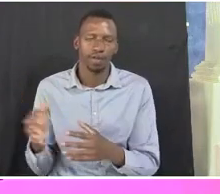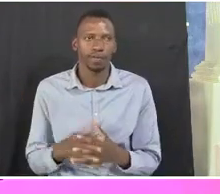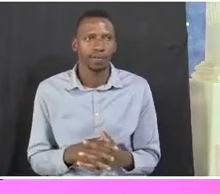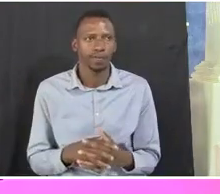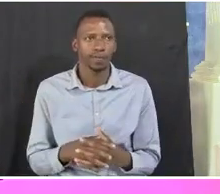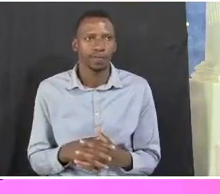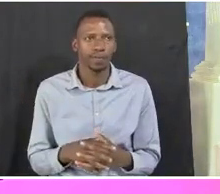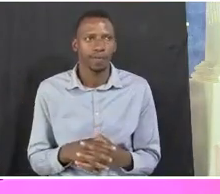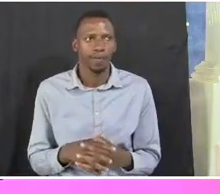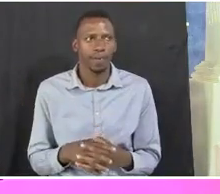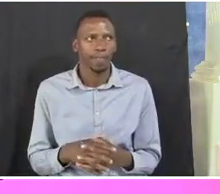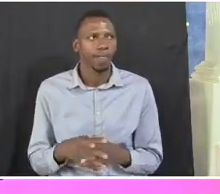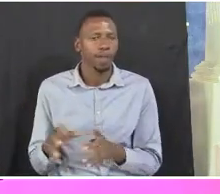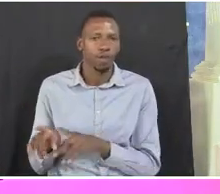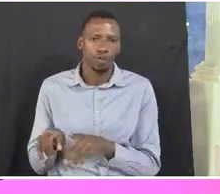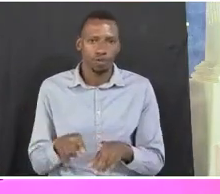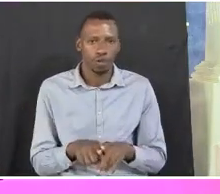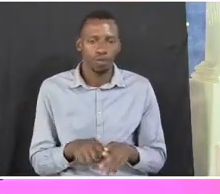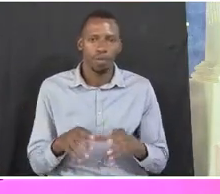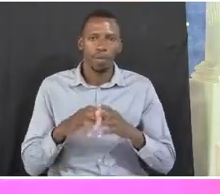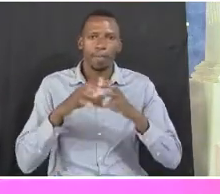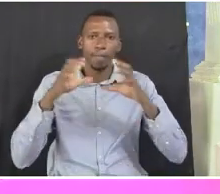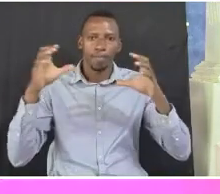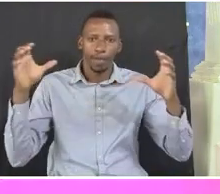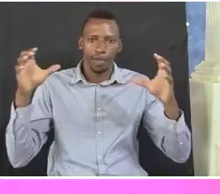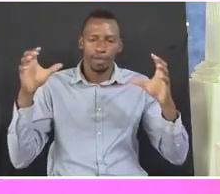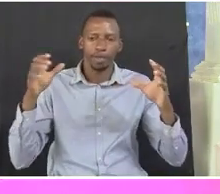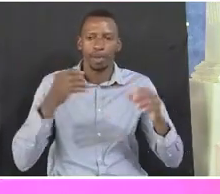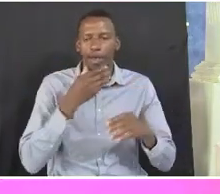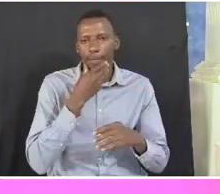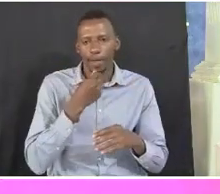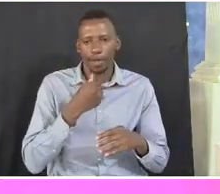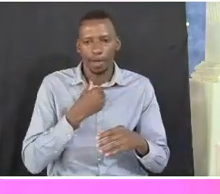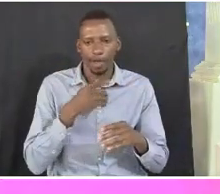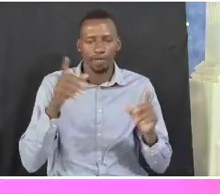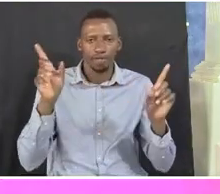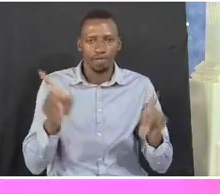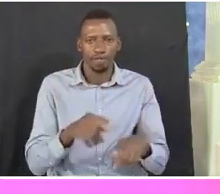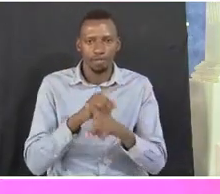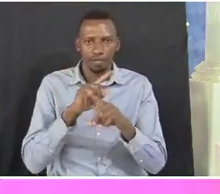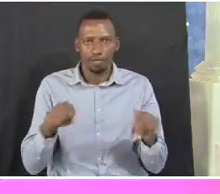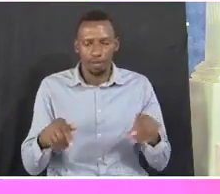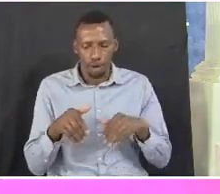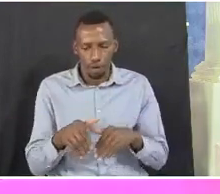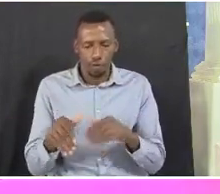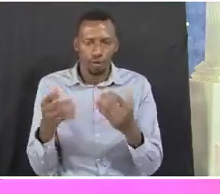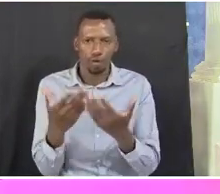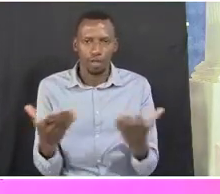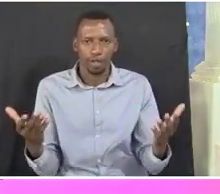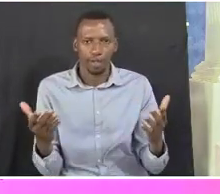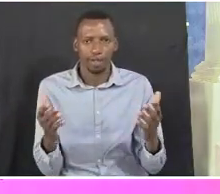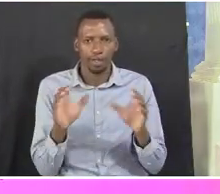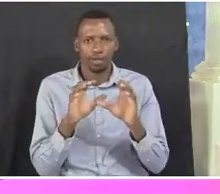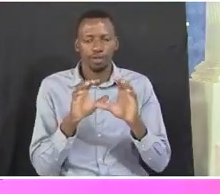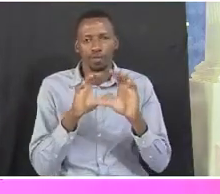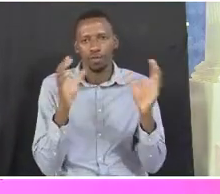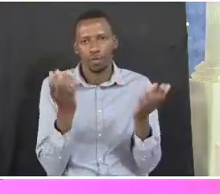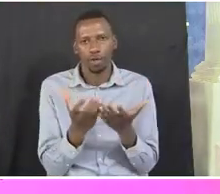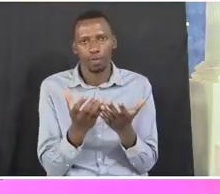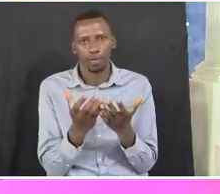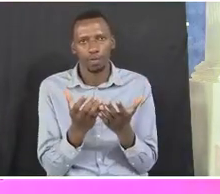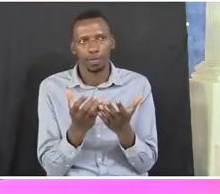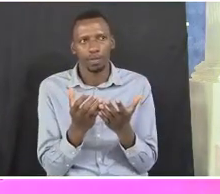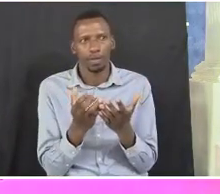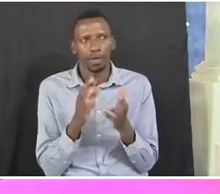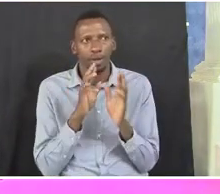Even great and good men have made mistakes in following the practices of the world. The bitter results of marrying many wives was